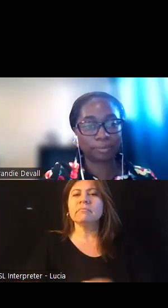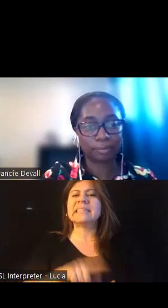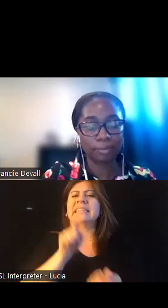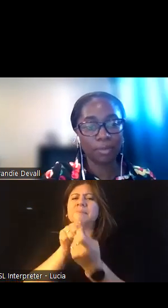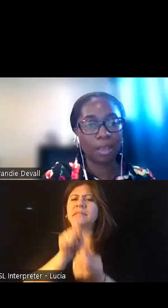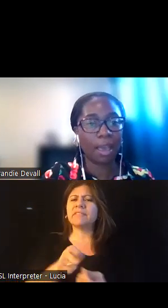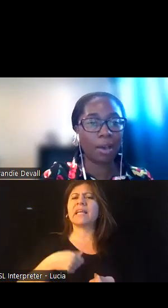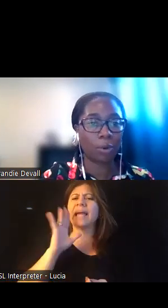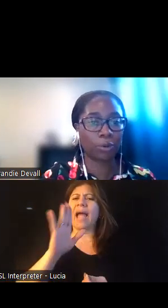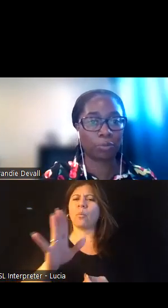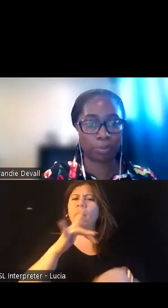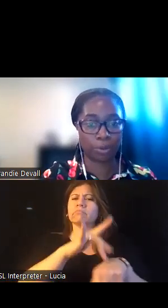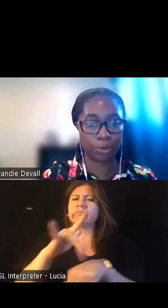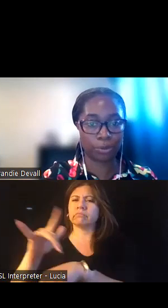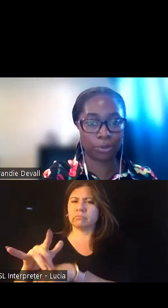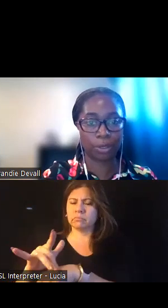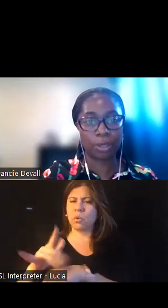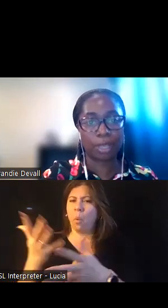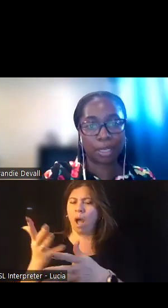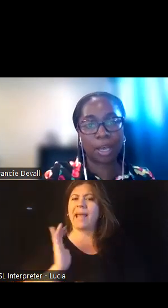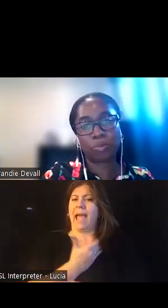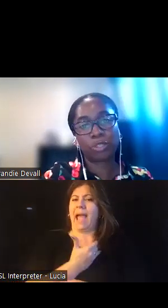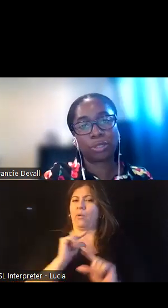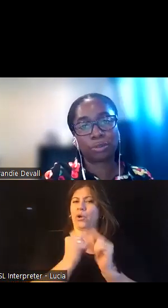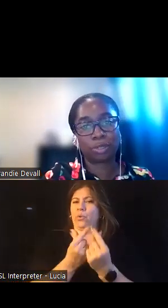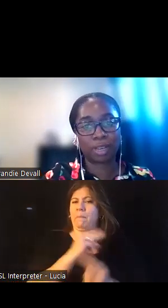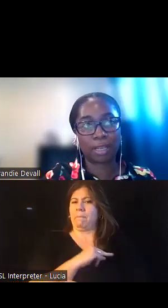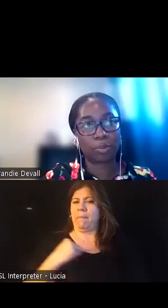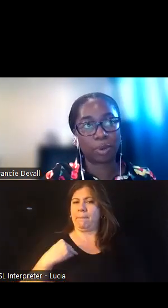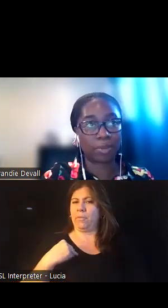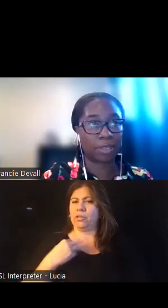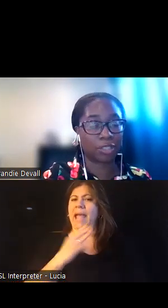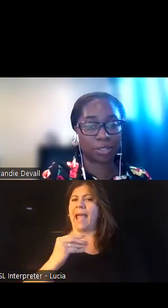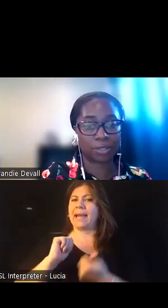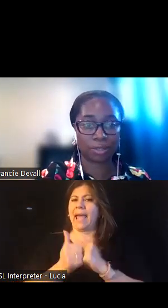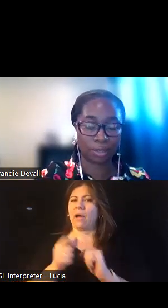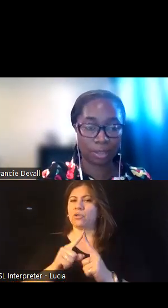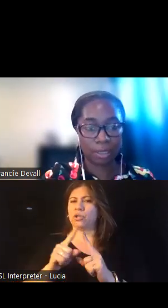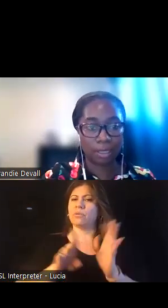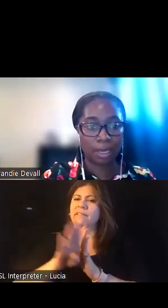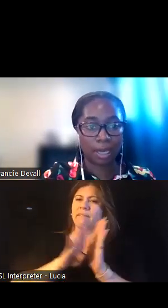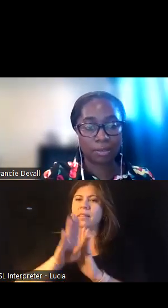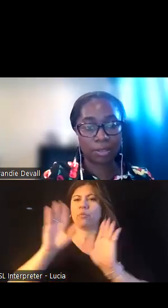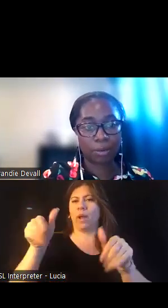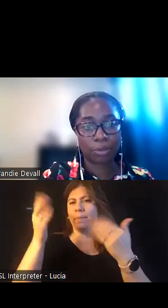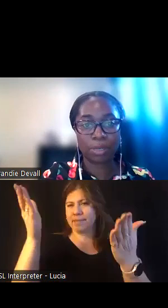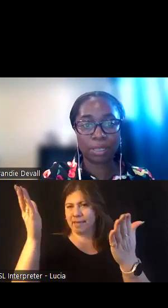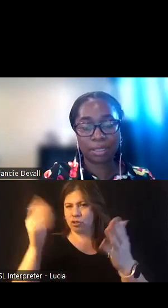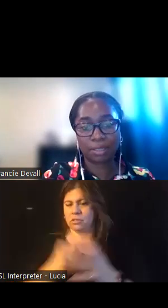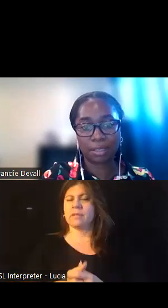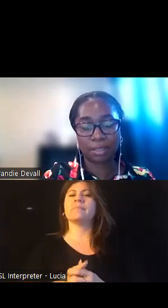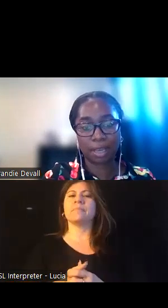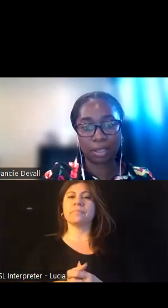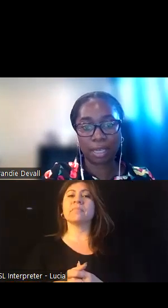about how work group members can help to develop recommendations. So